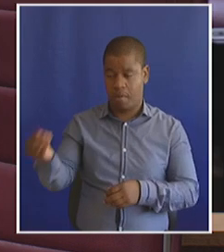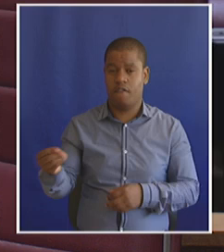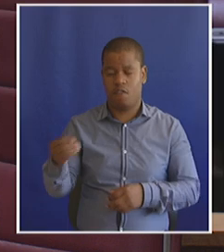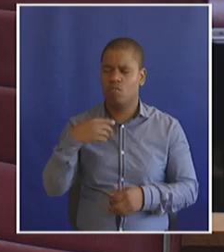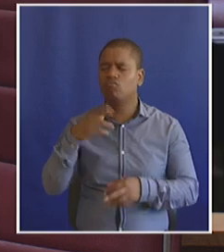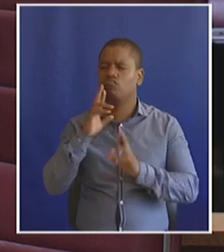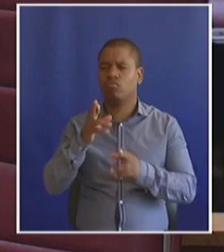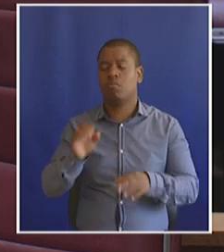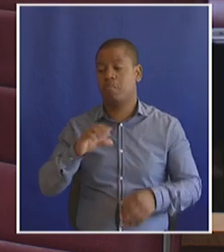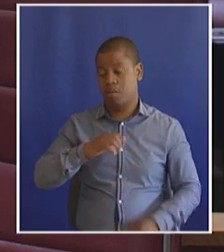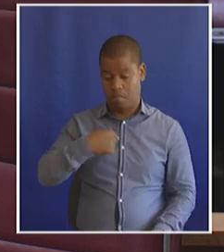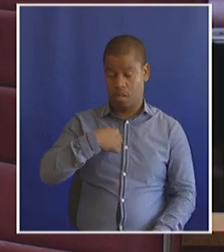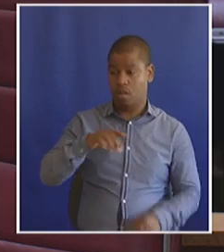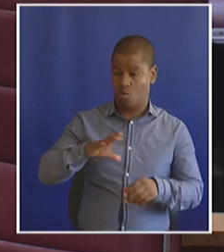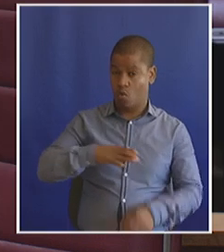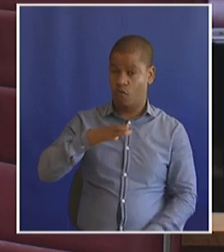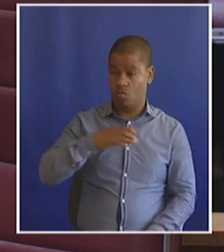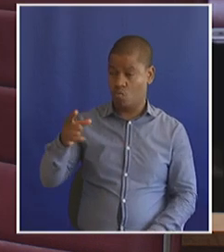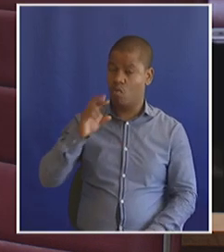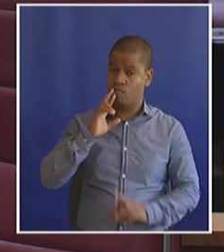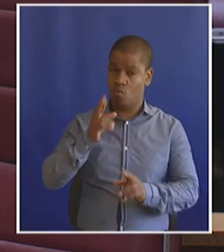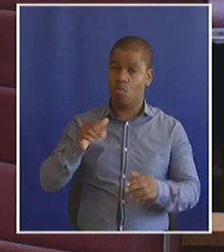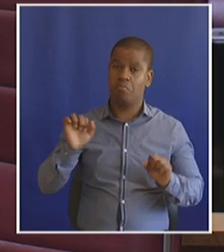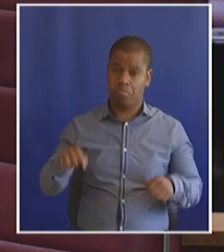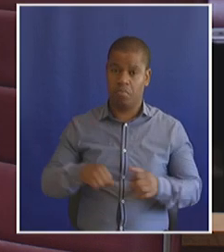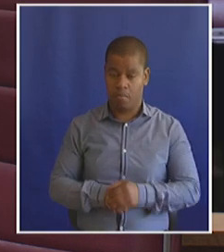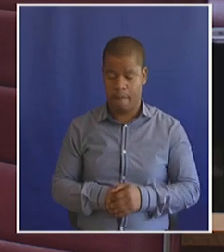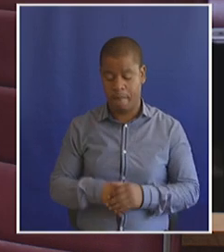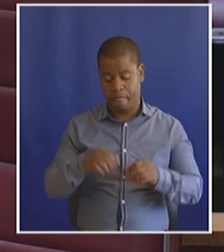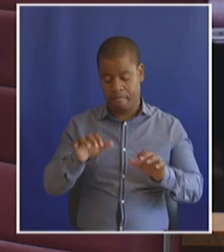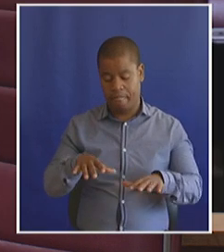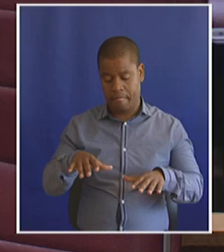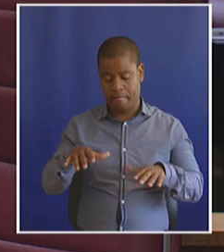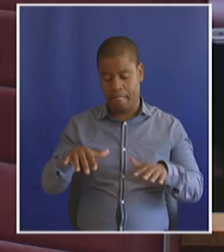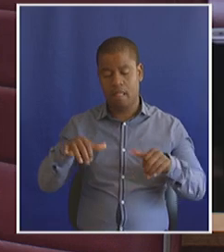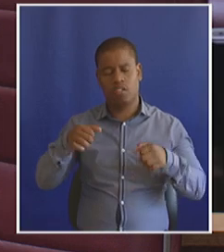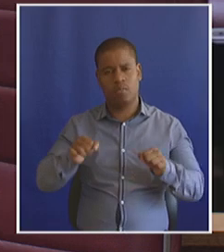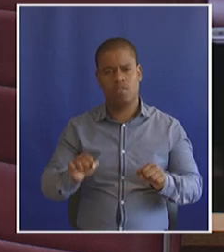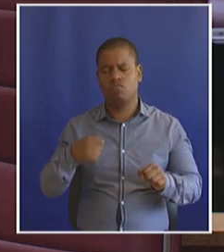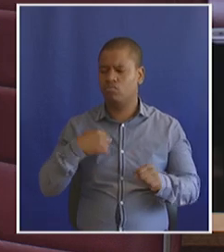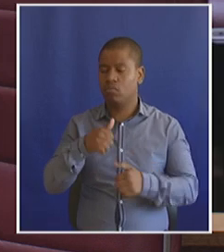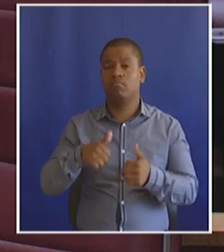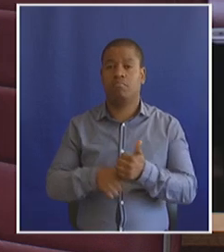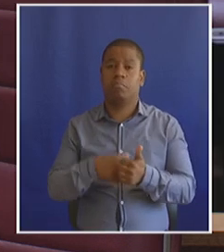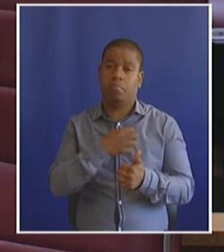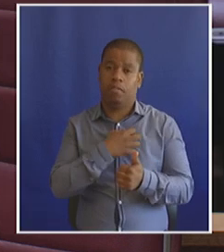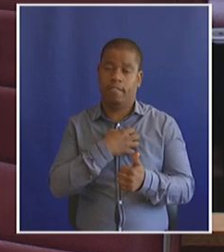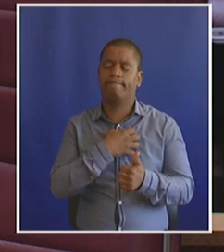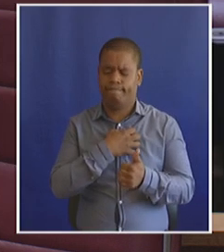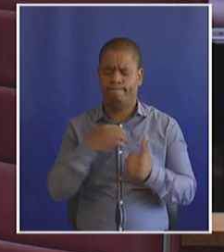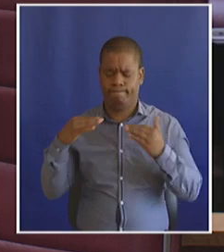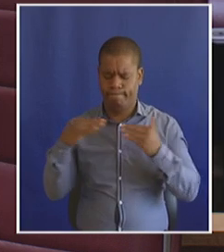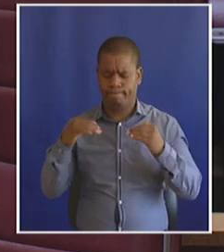also confident he's equal to the task. The chairperson of council is also confident the Deputy Minister is equal to the